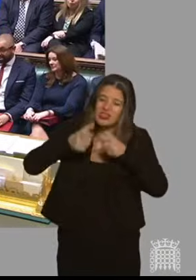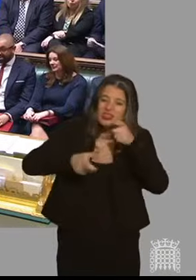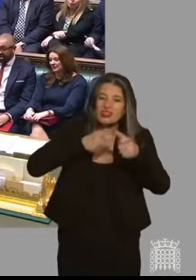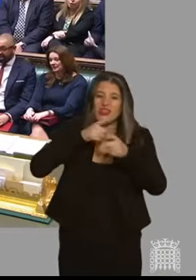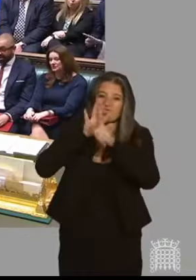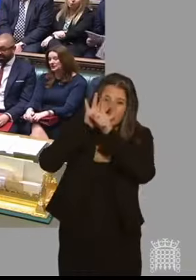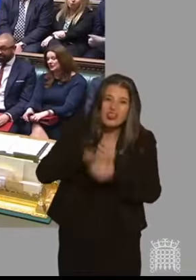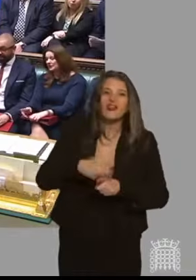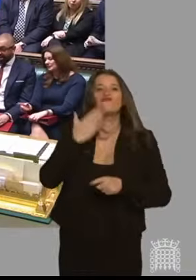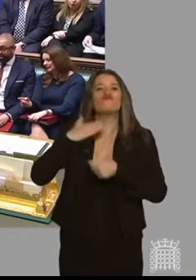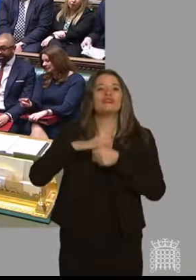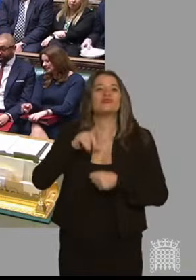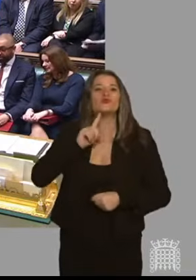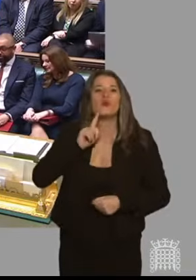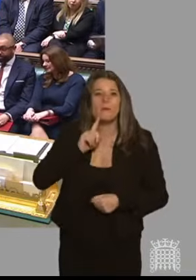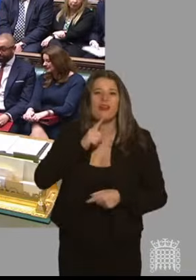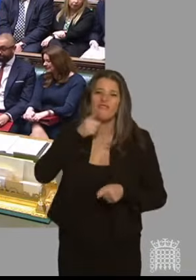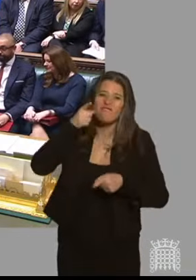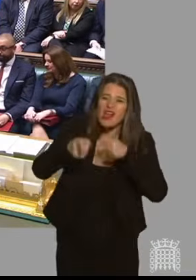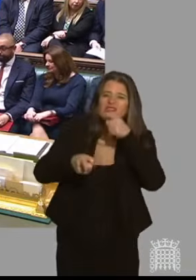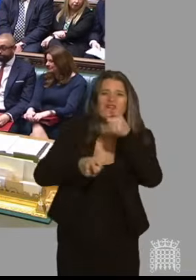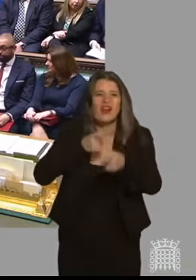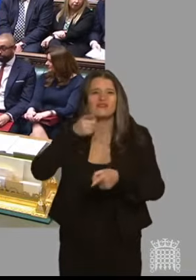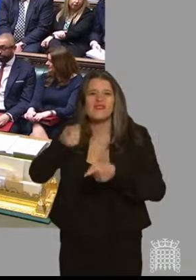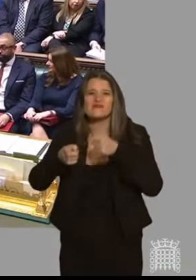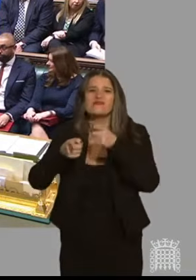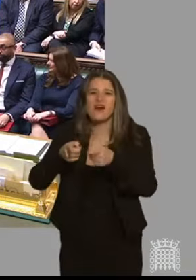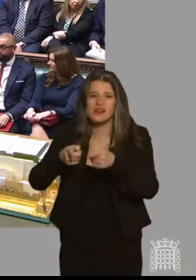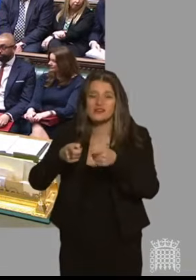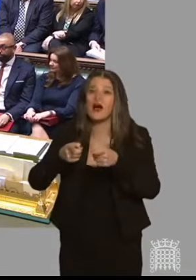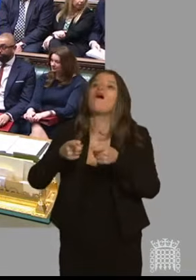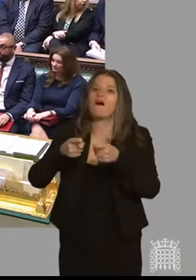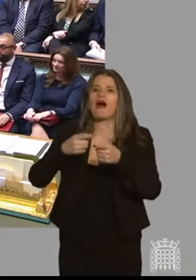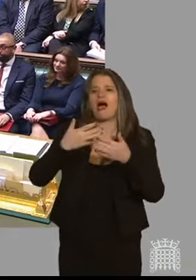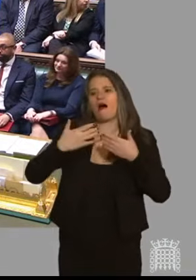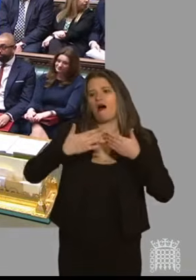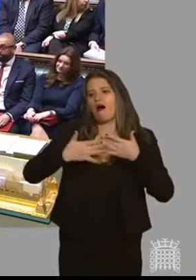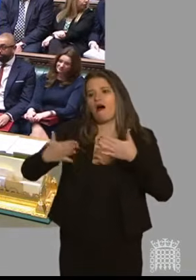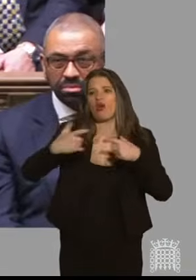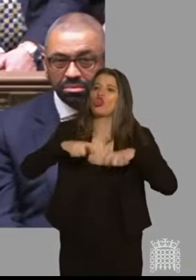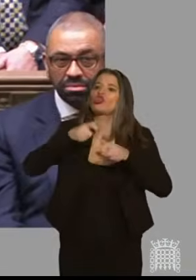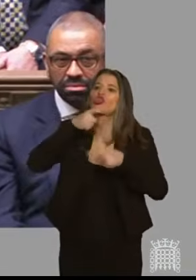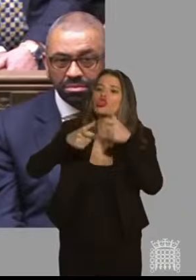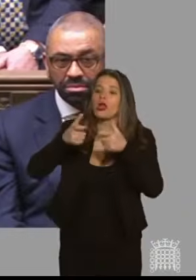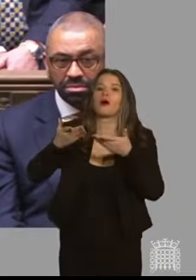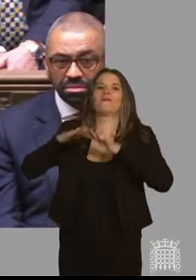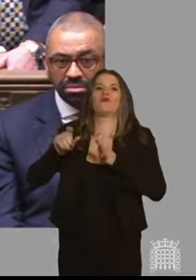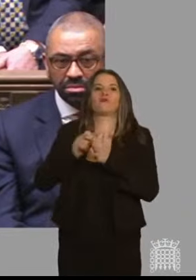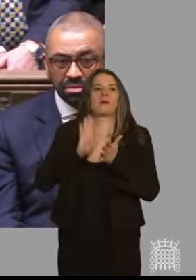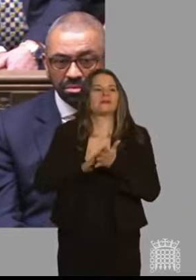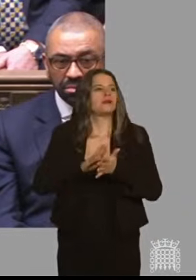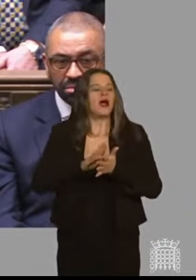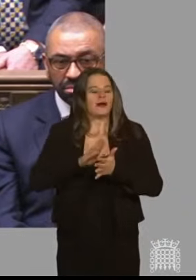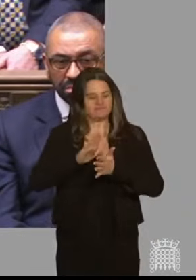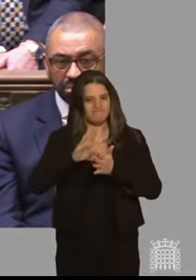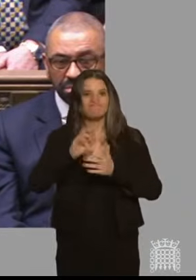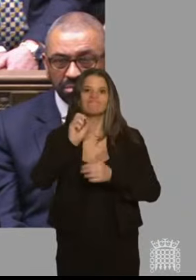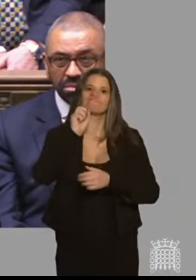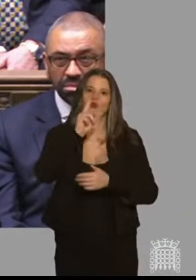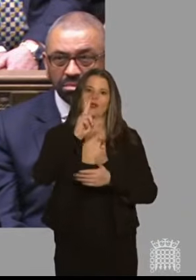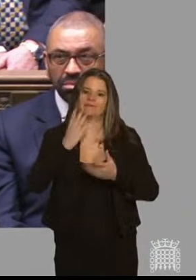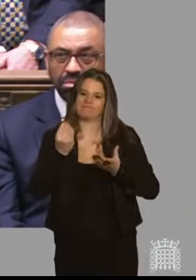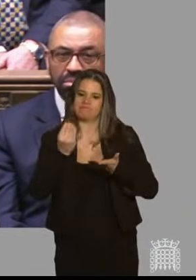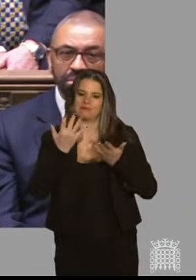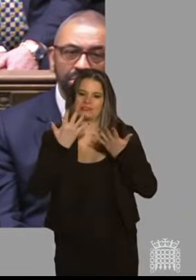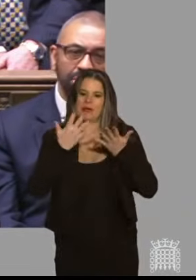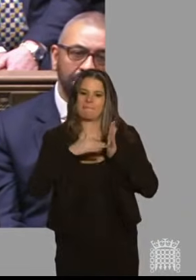Prime Minister. Mr. Speaker, as I said, the gentleman apologised genuinely for his comments,